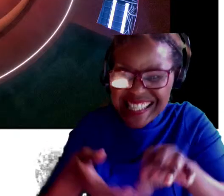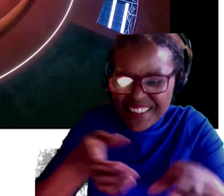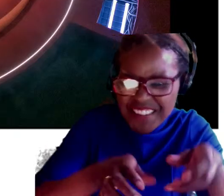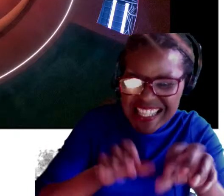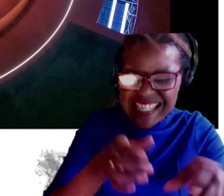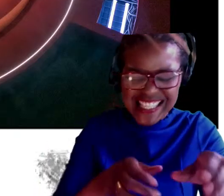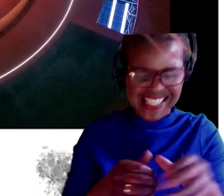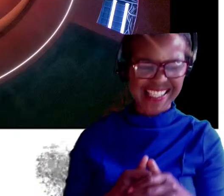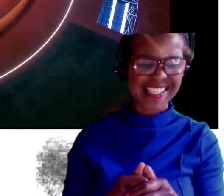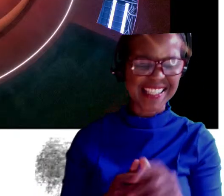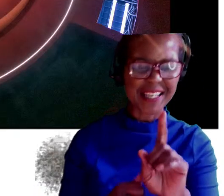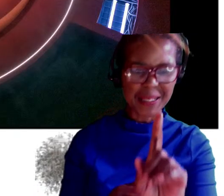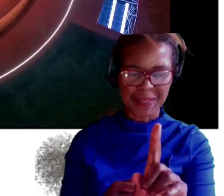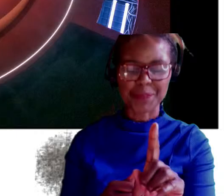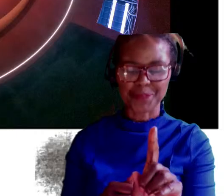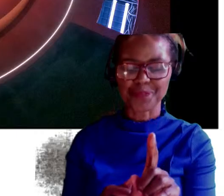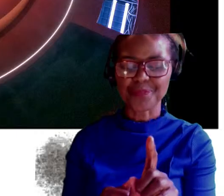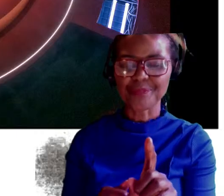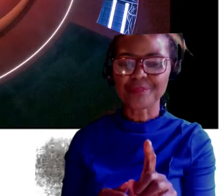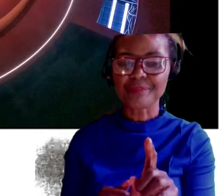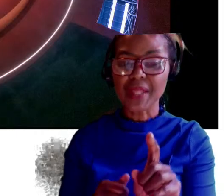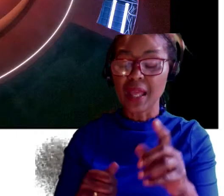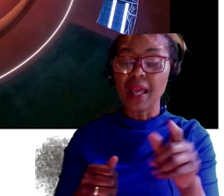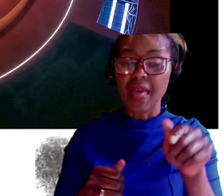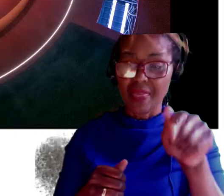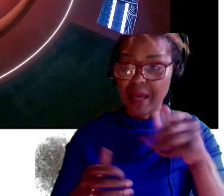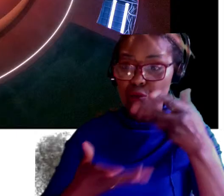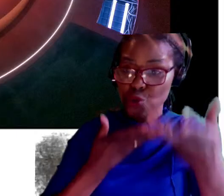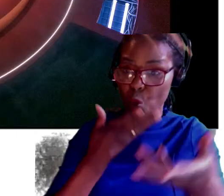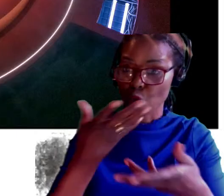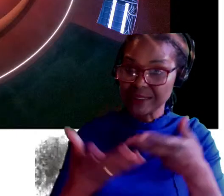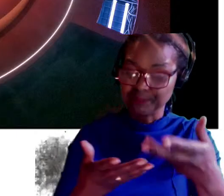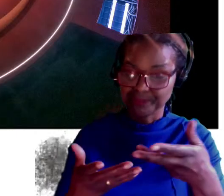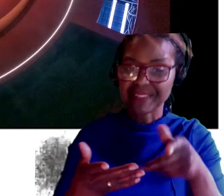me out. There are communication relay beacons,